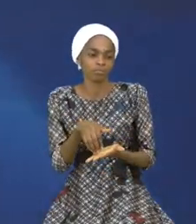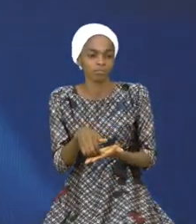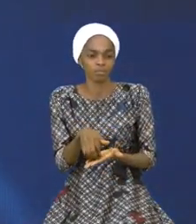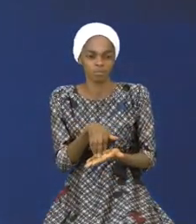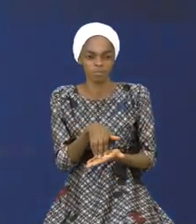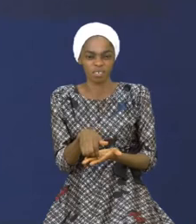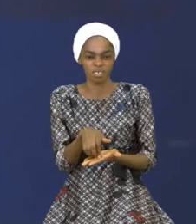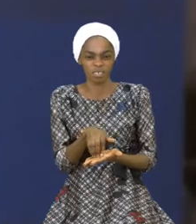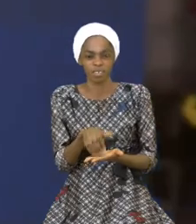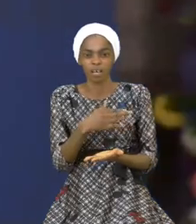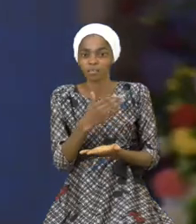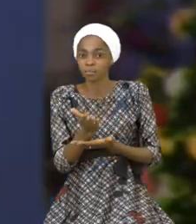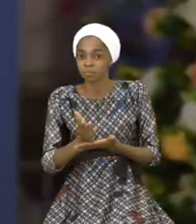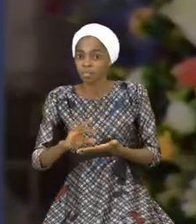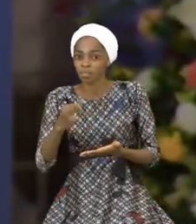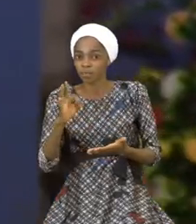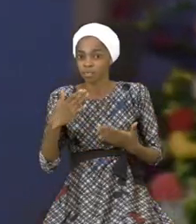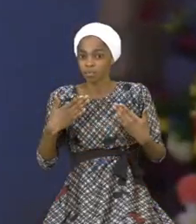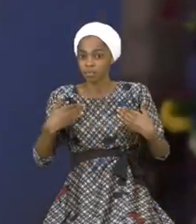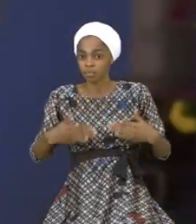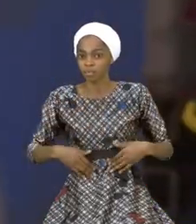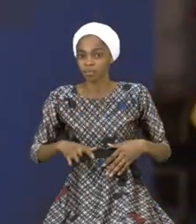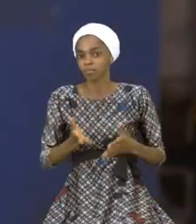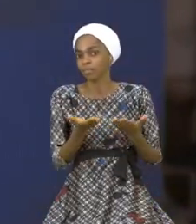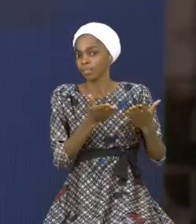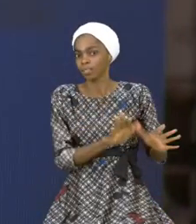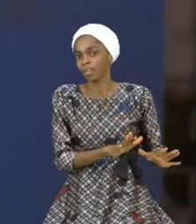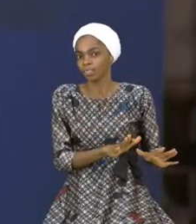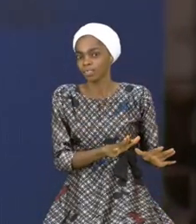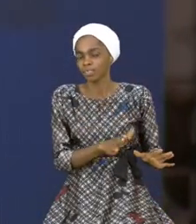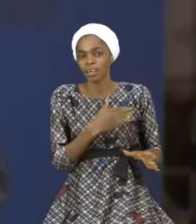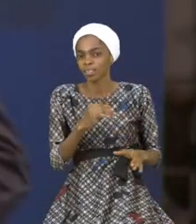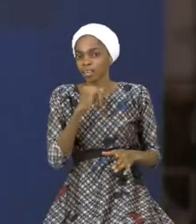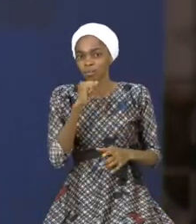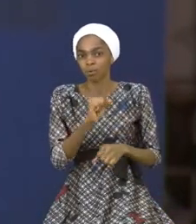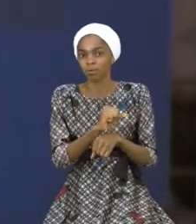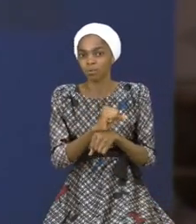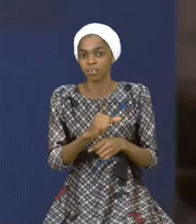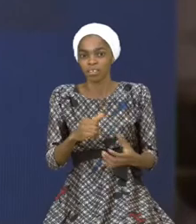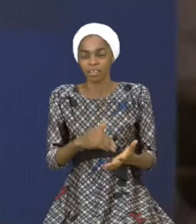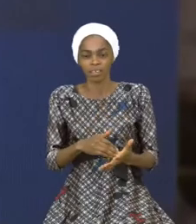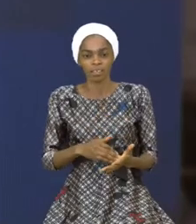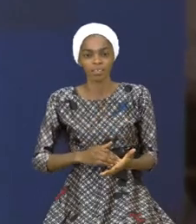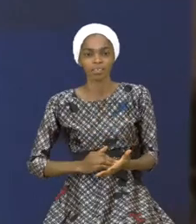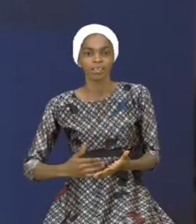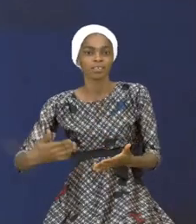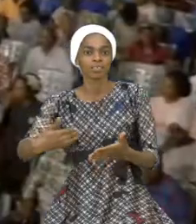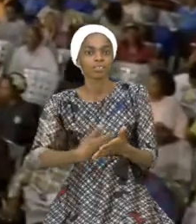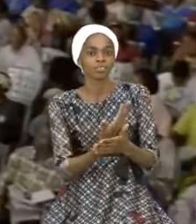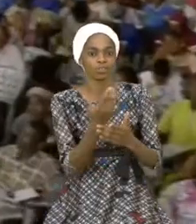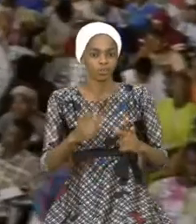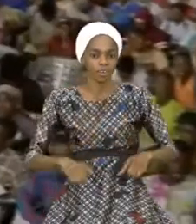some parts of the body have died off and could not function again. New